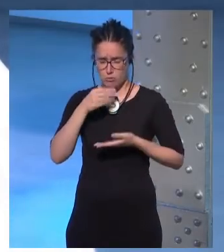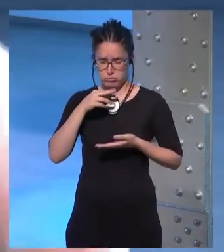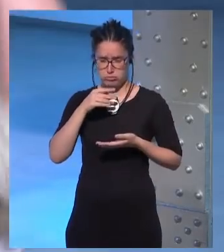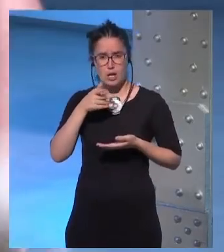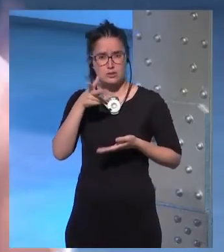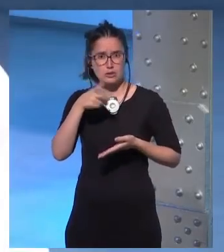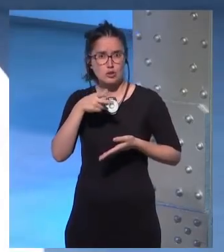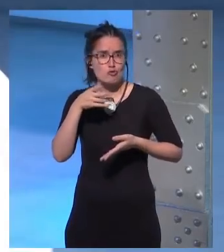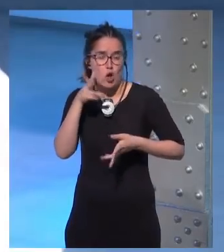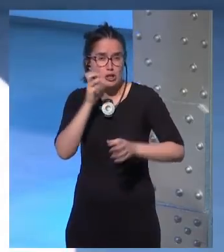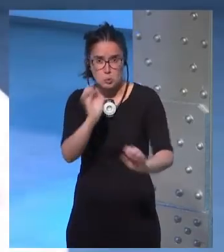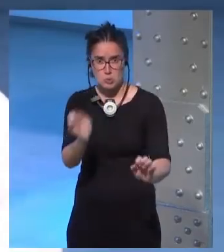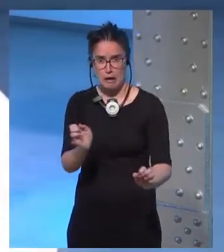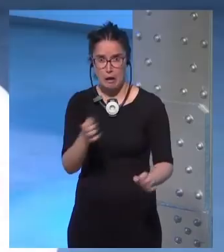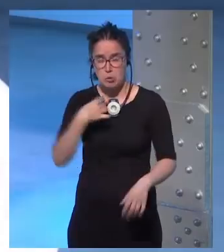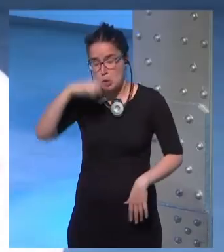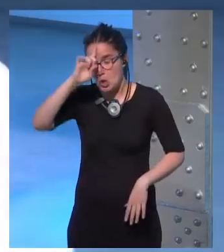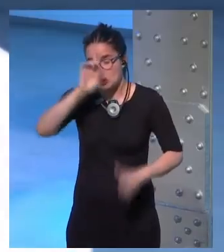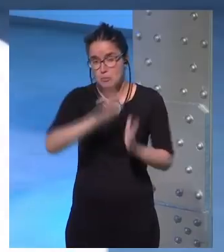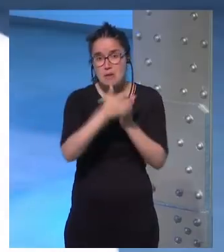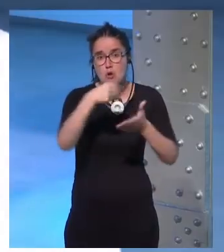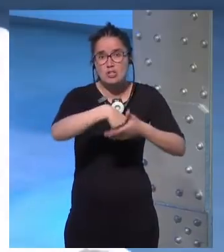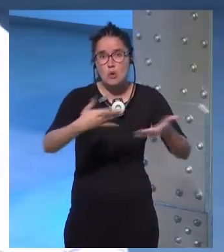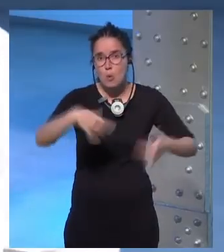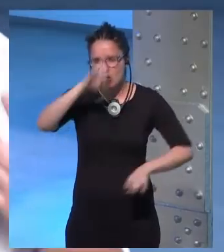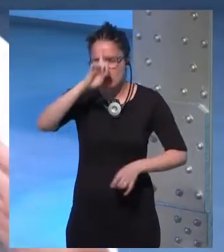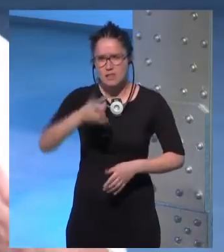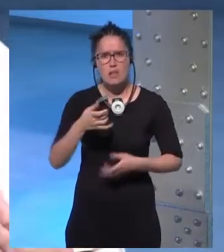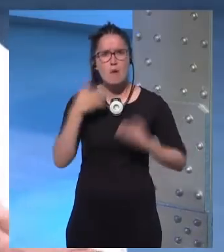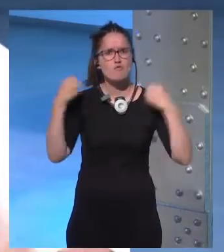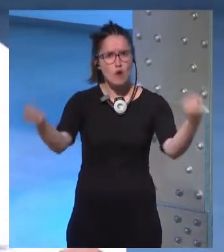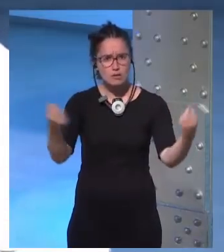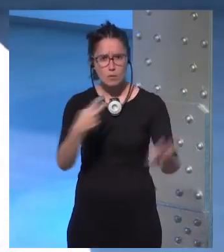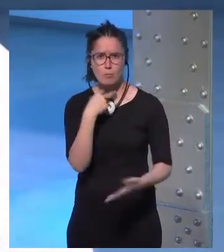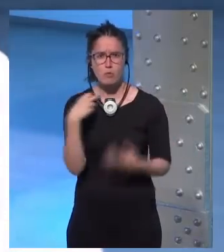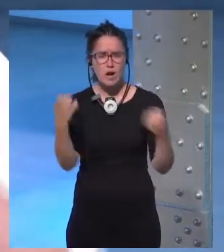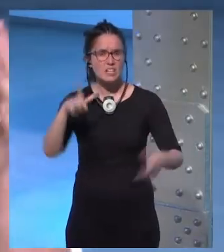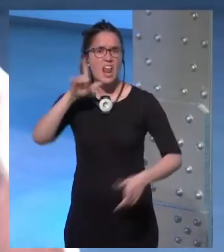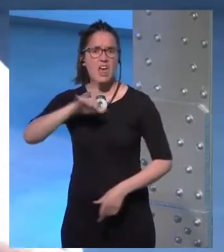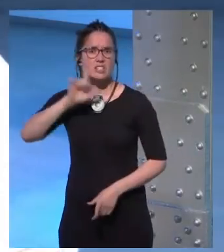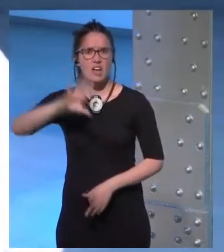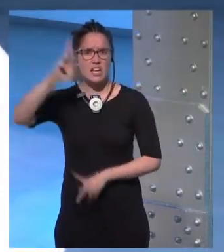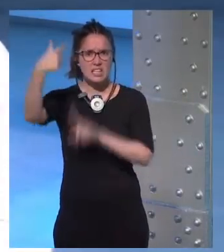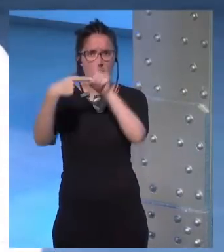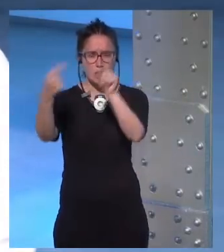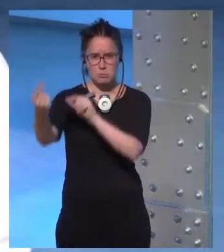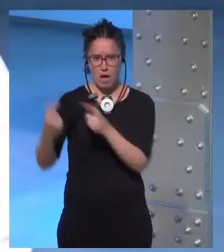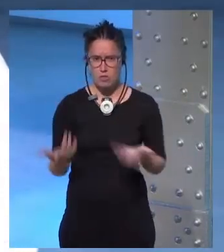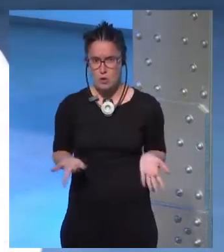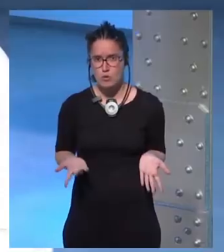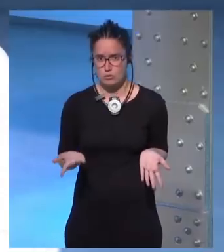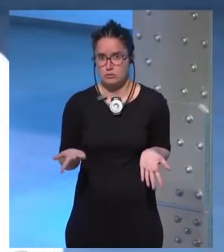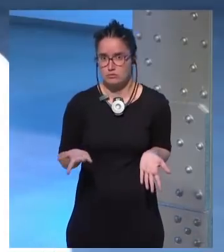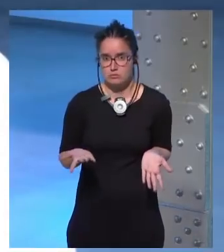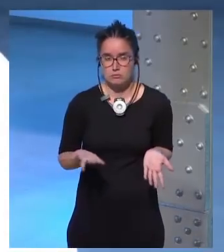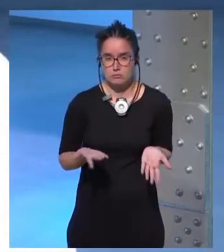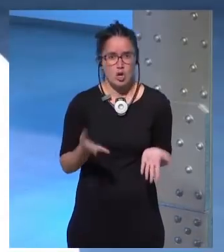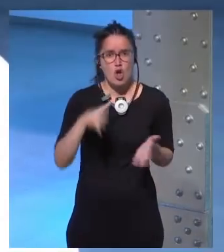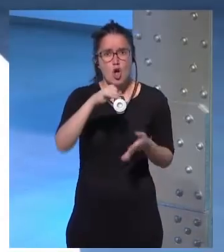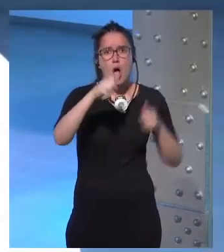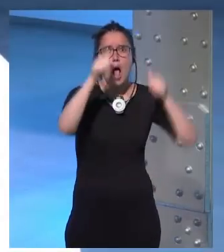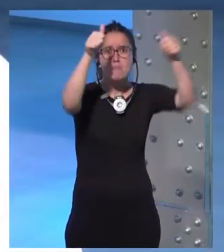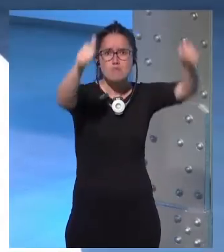And I'm like, lesbians in space, get the pin and the postcard, tell all your friends. I